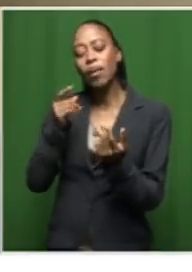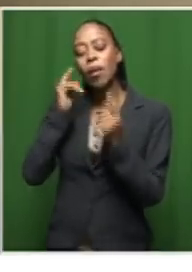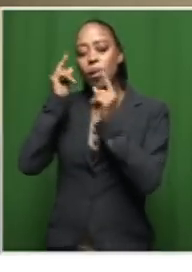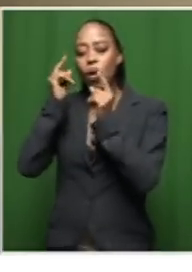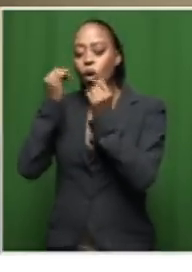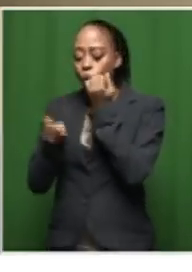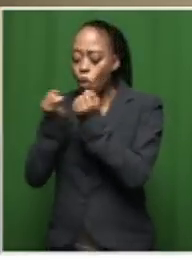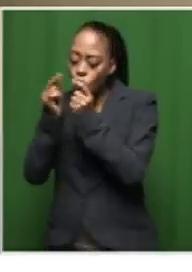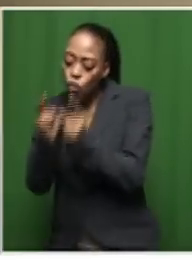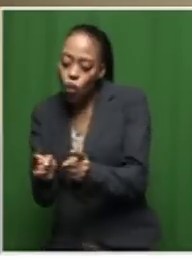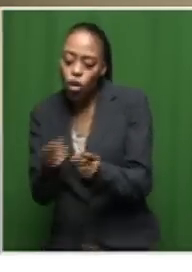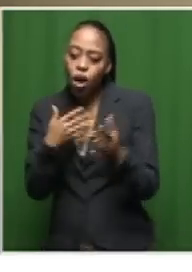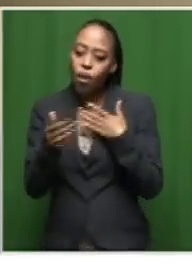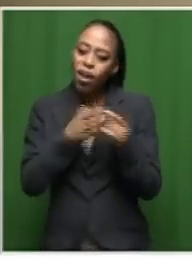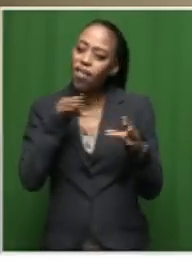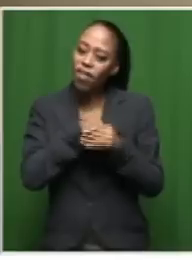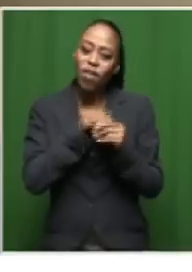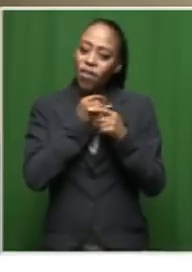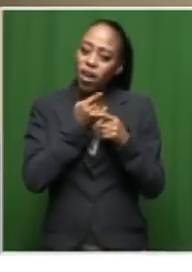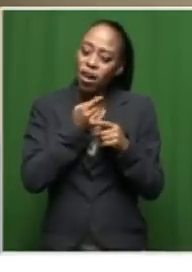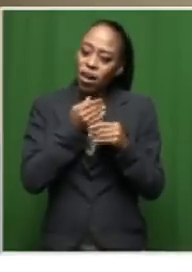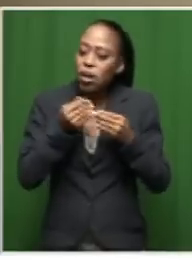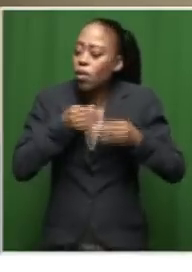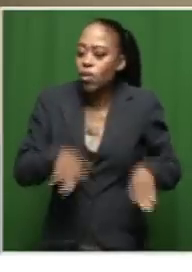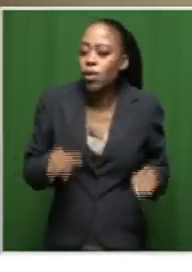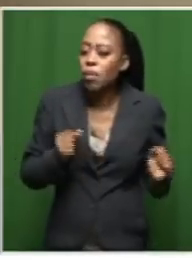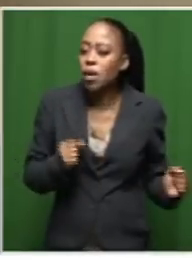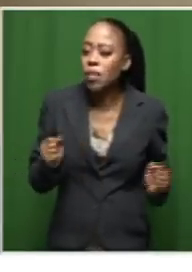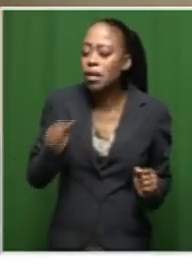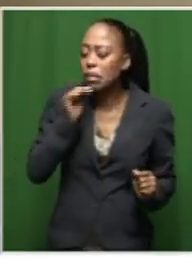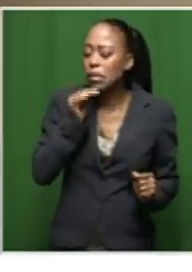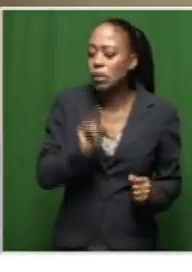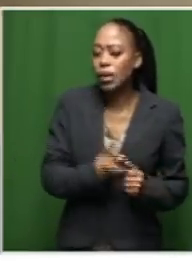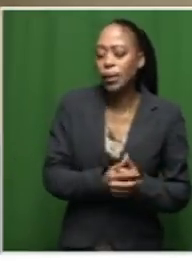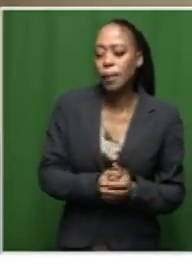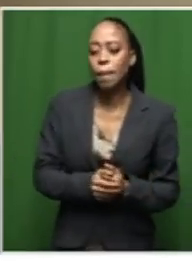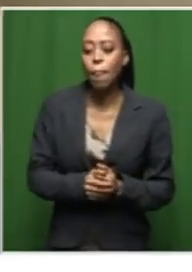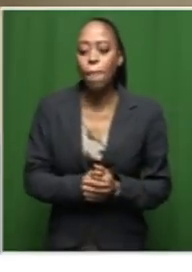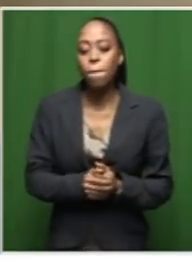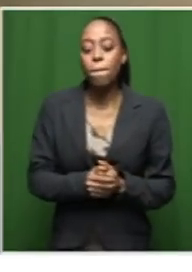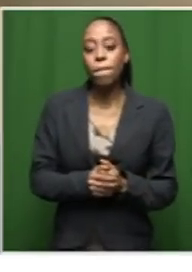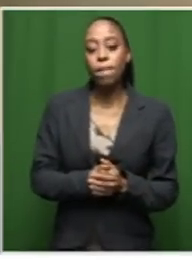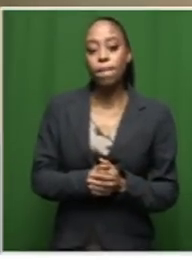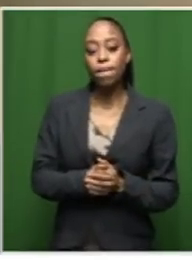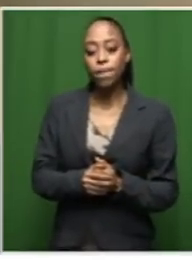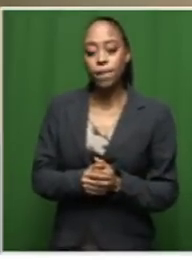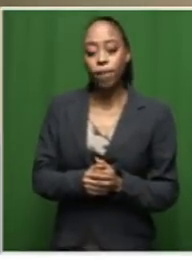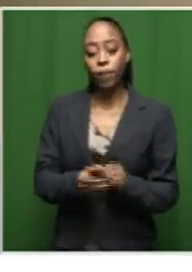order of a court of law? Perhaps you can explain that as well. It means that the